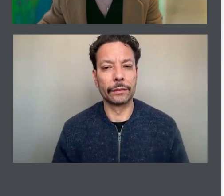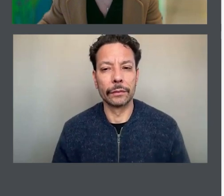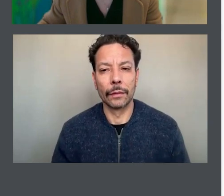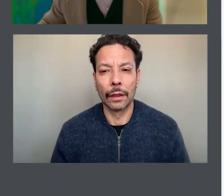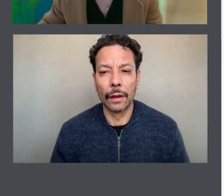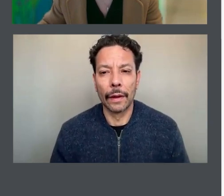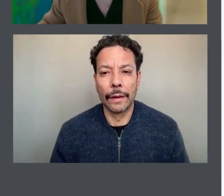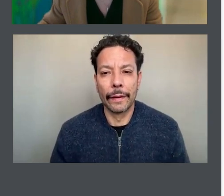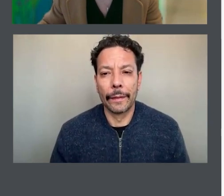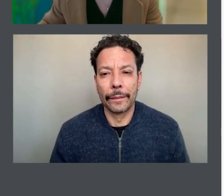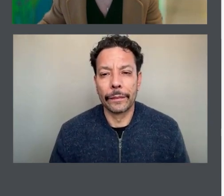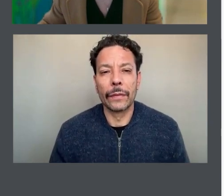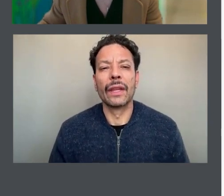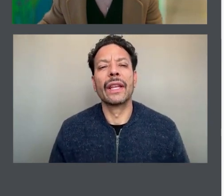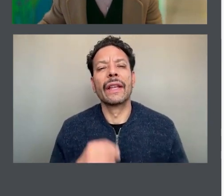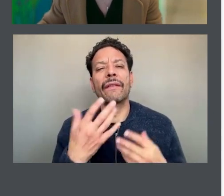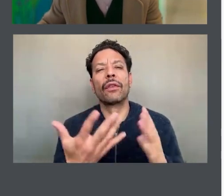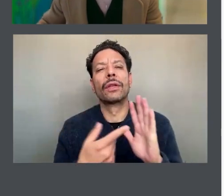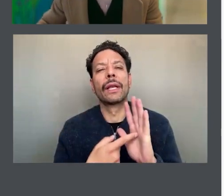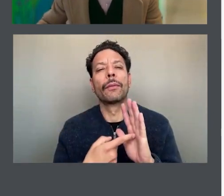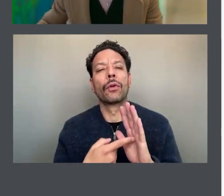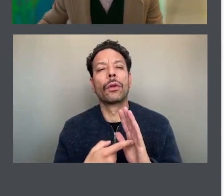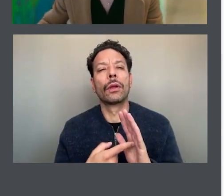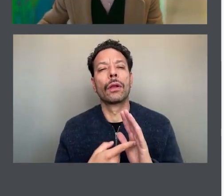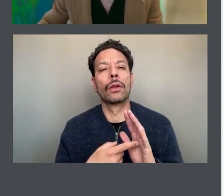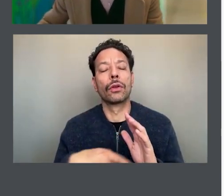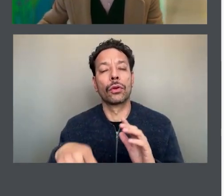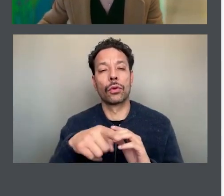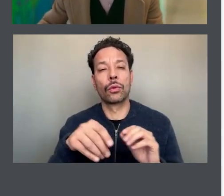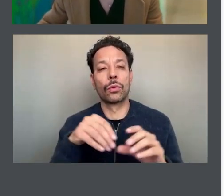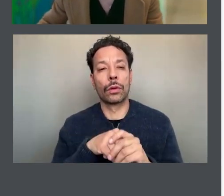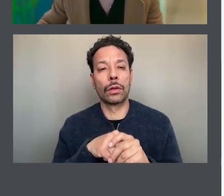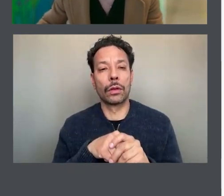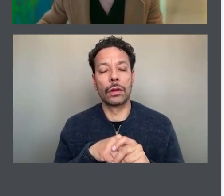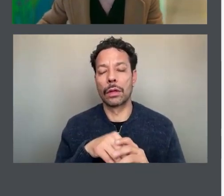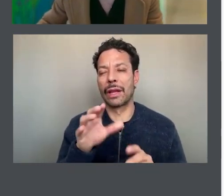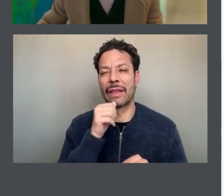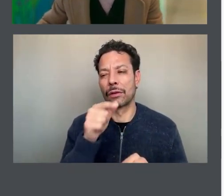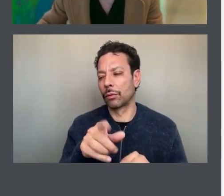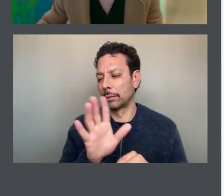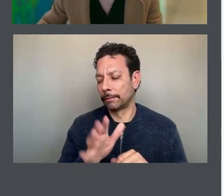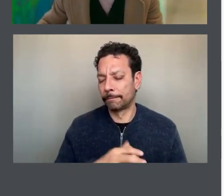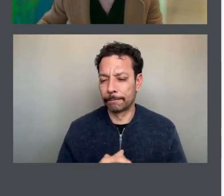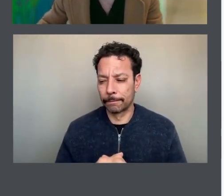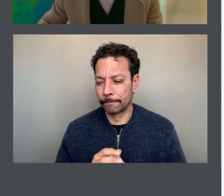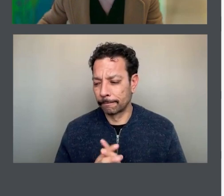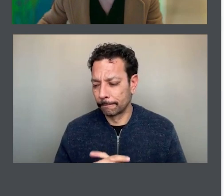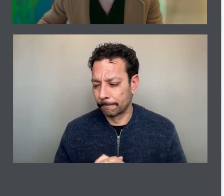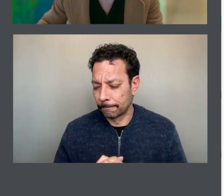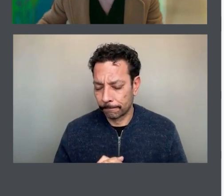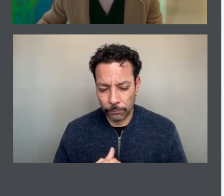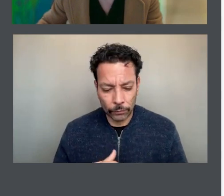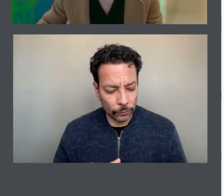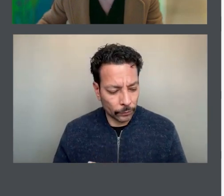one of the questions just to give you an example. You are in a, or maybe not this one.